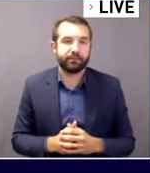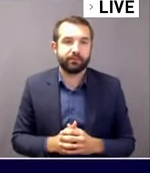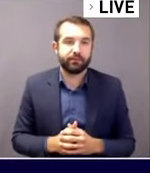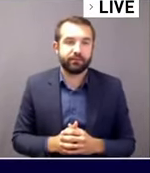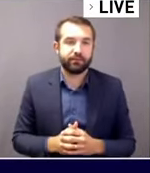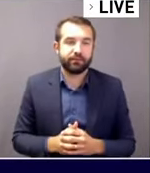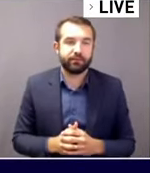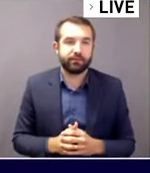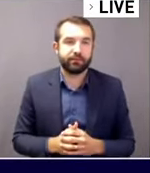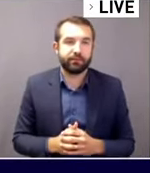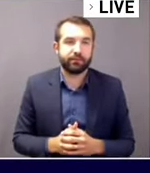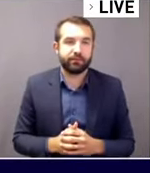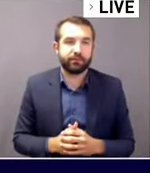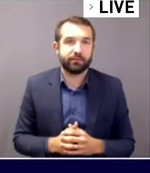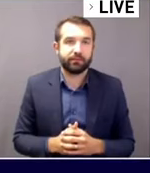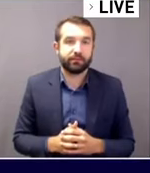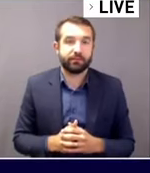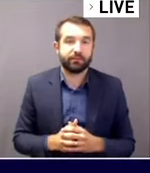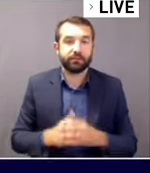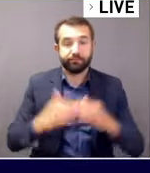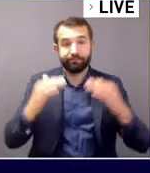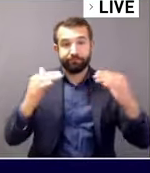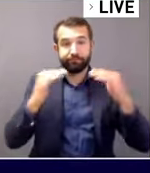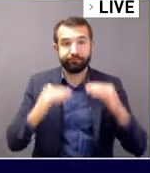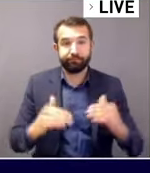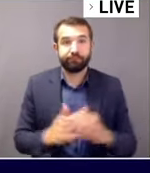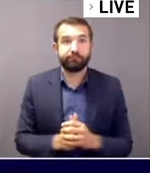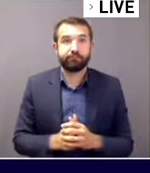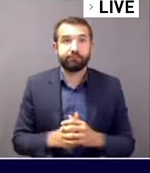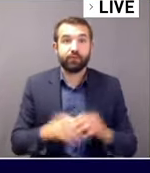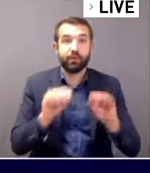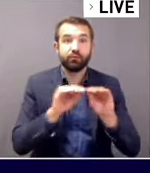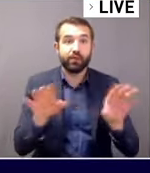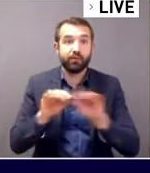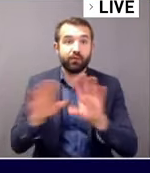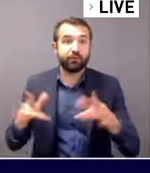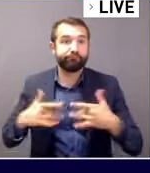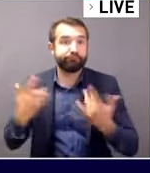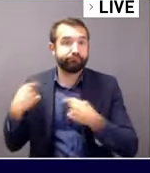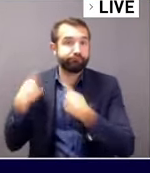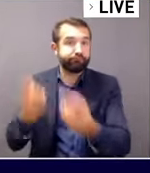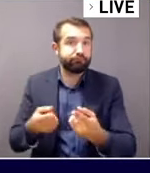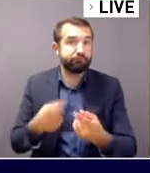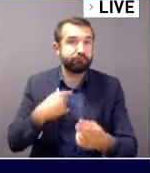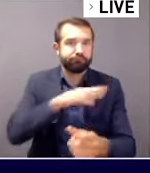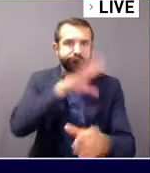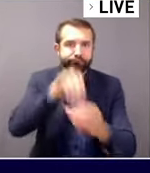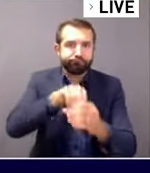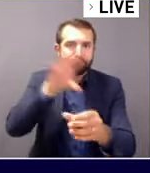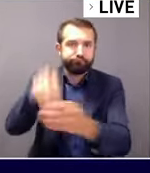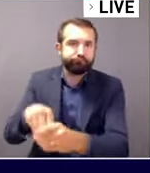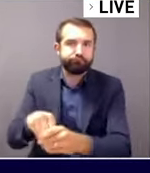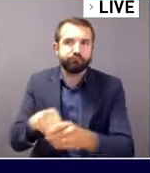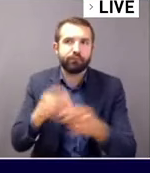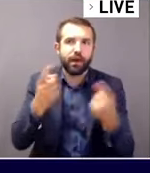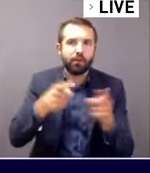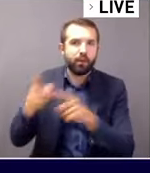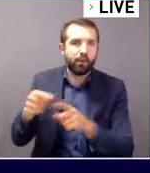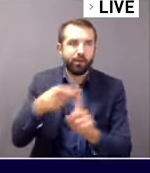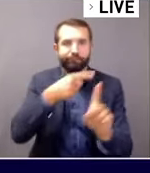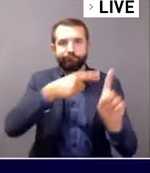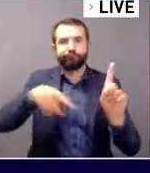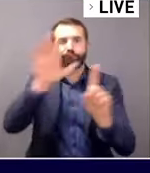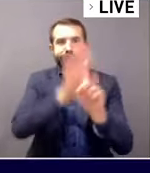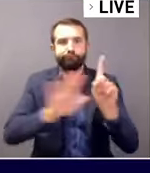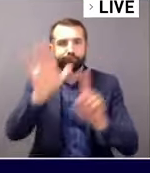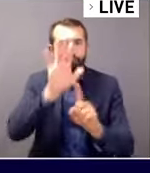I'd like to take a moment to provide an update on some of the outbreaks that Maine CDC is working on, speaking of outbreaks.